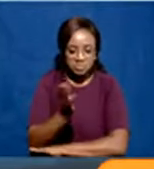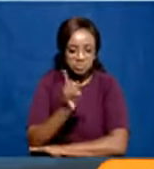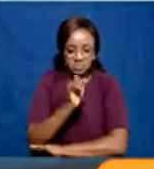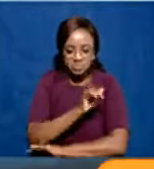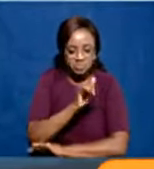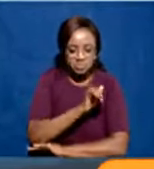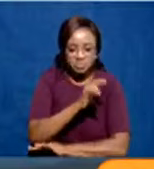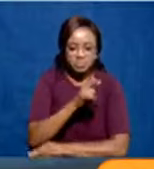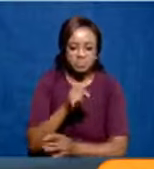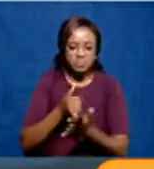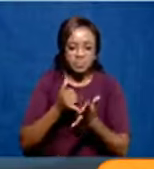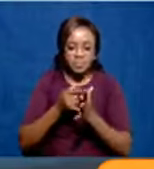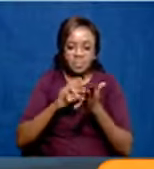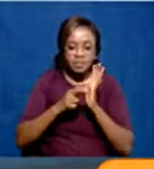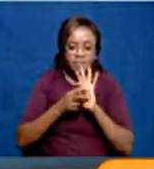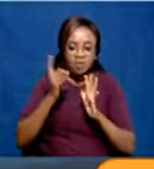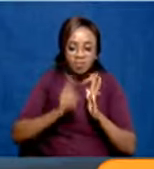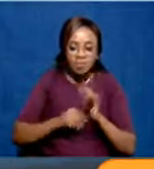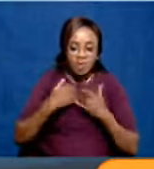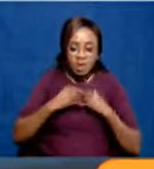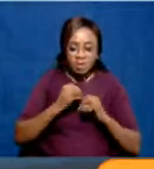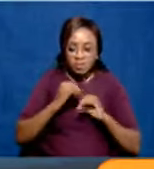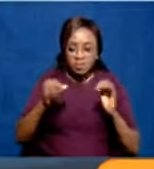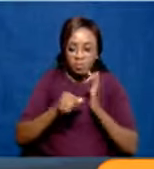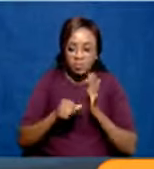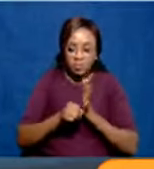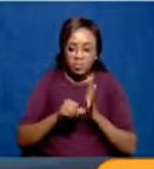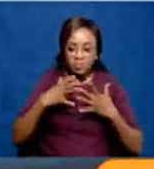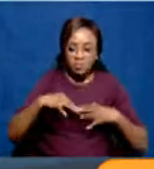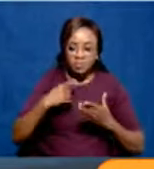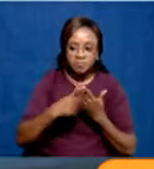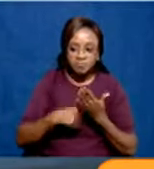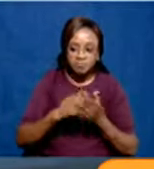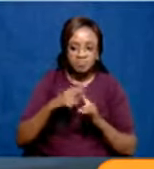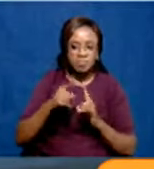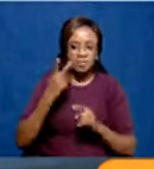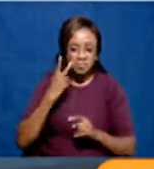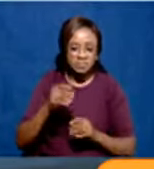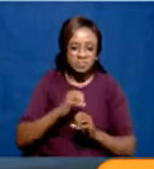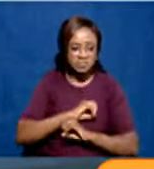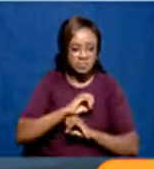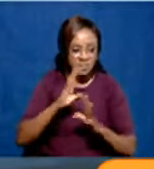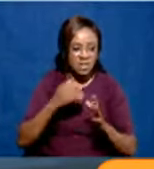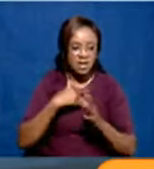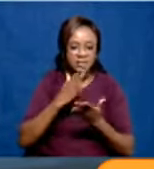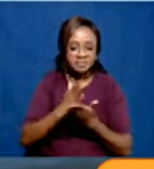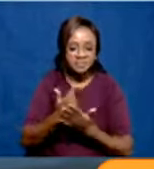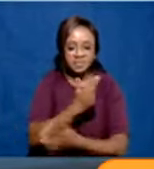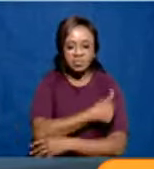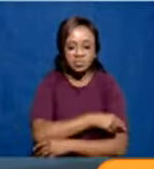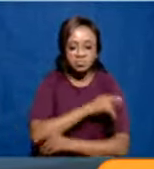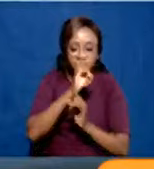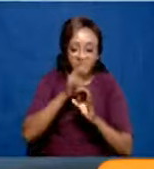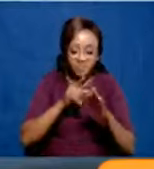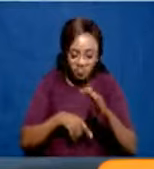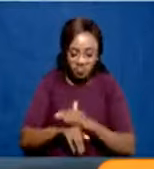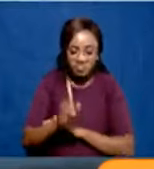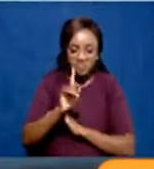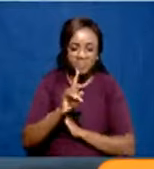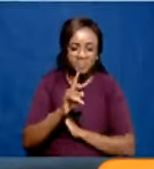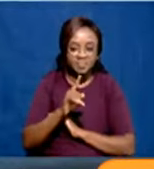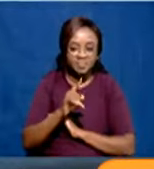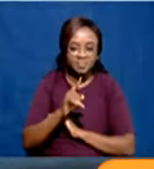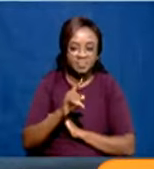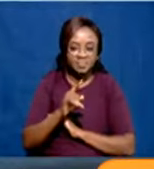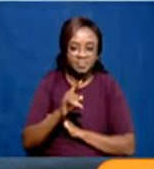net. Okay. So I have not said that there's any issue of people having to top up, but for a fact, there are certain facilities that if you walk into, SHA is not going to be